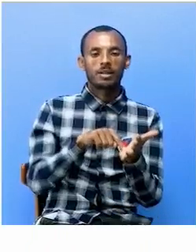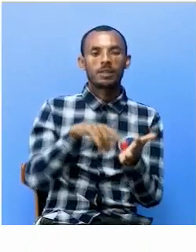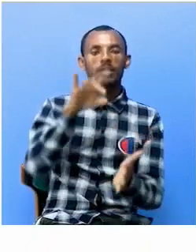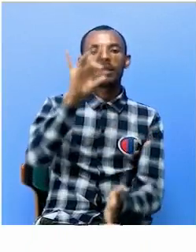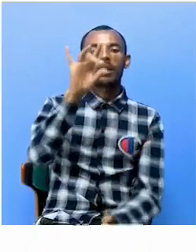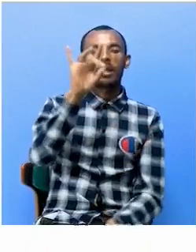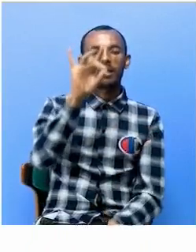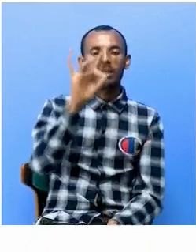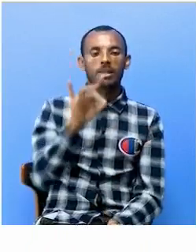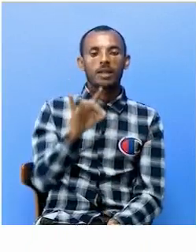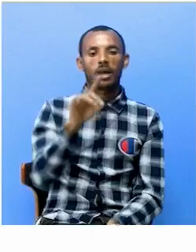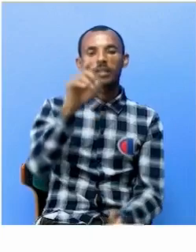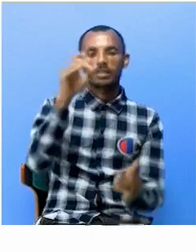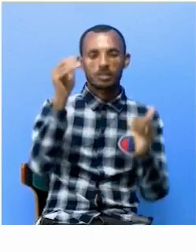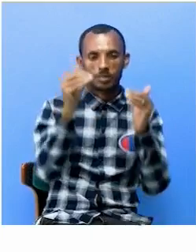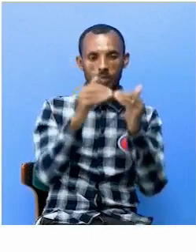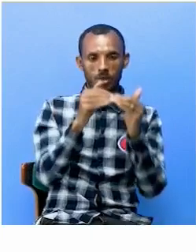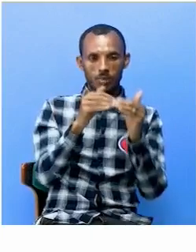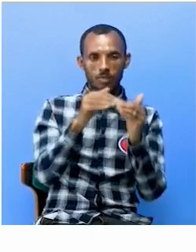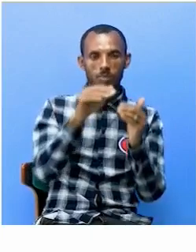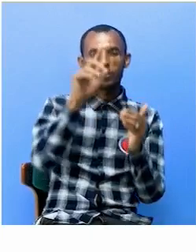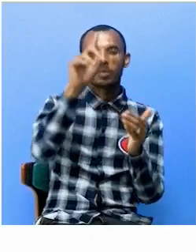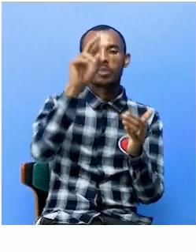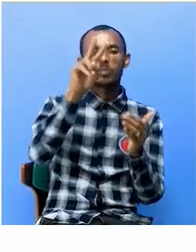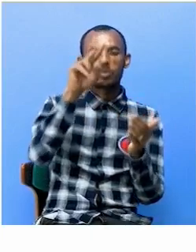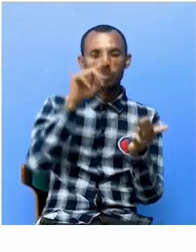2.8, x is equals to 2.8.